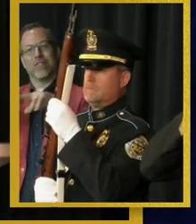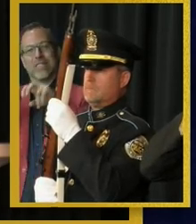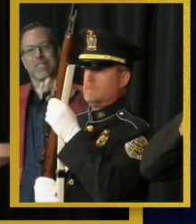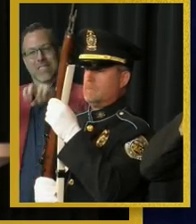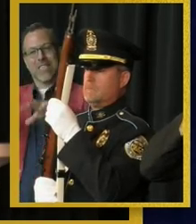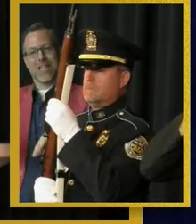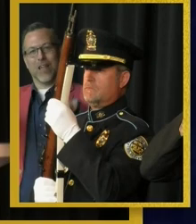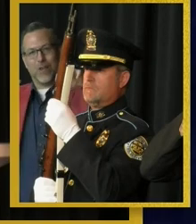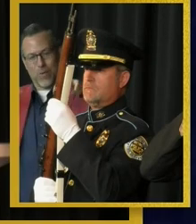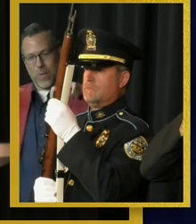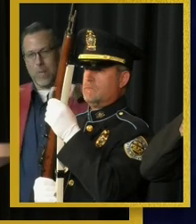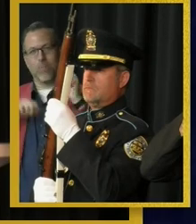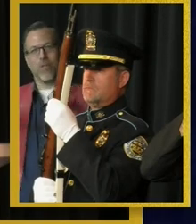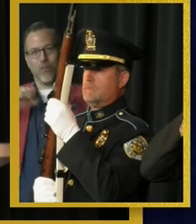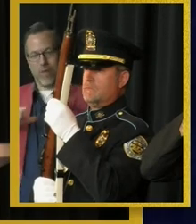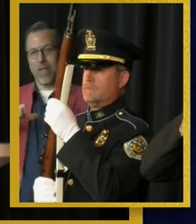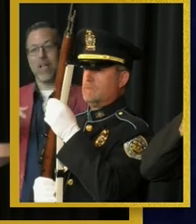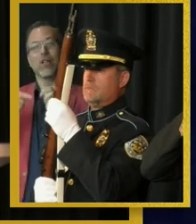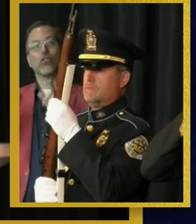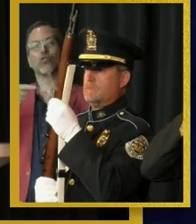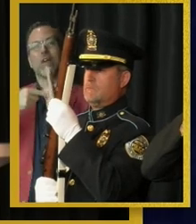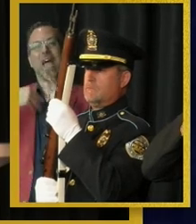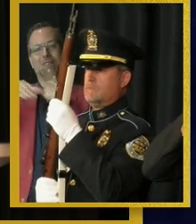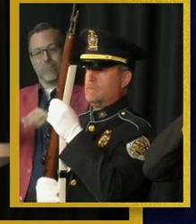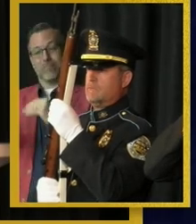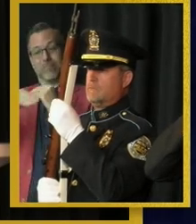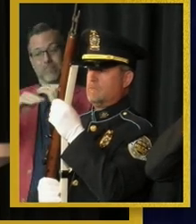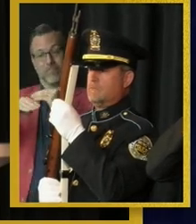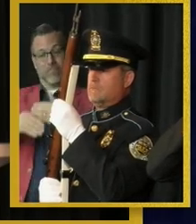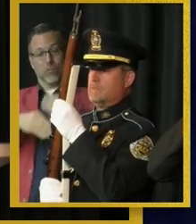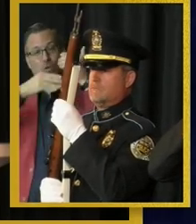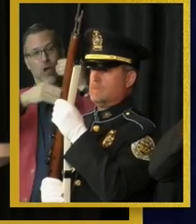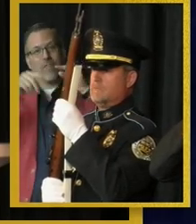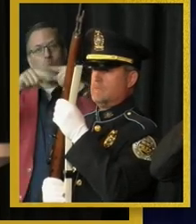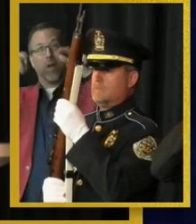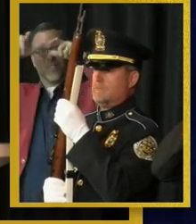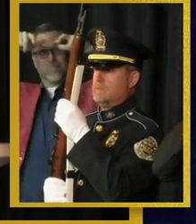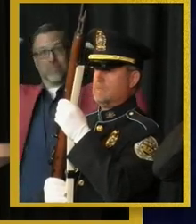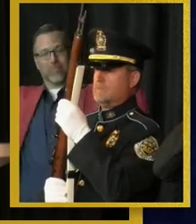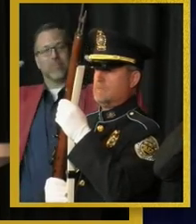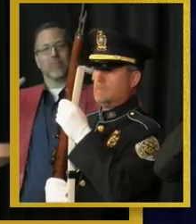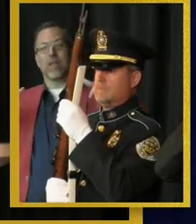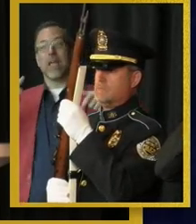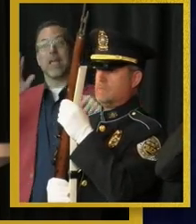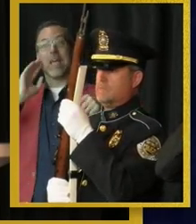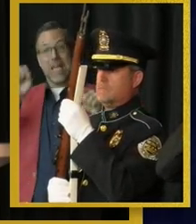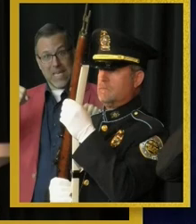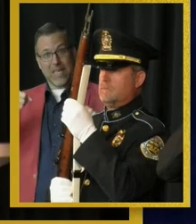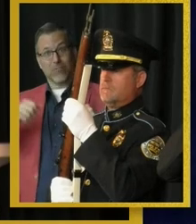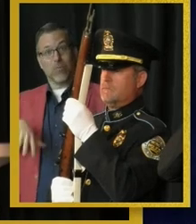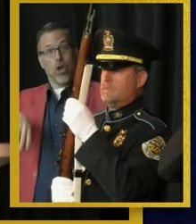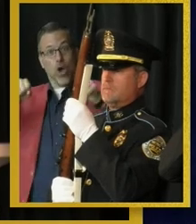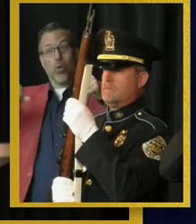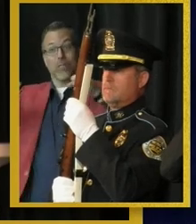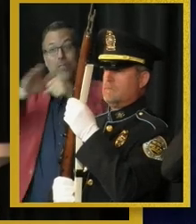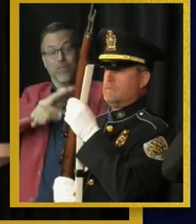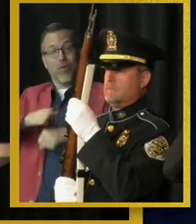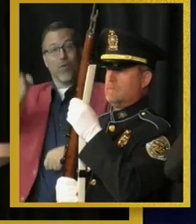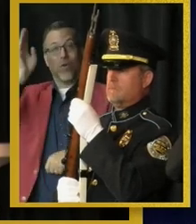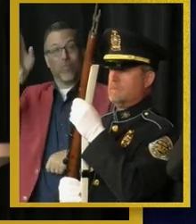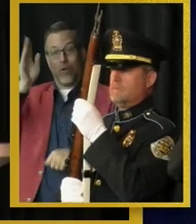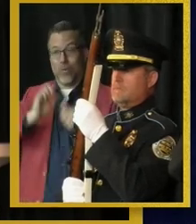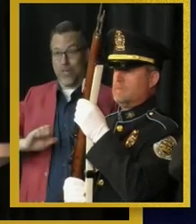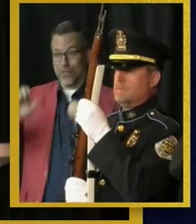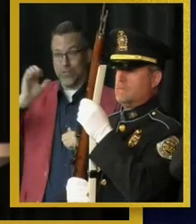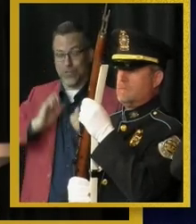Arts Center, which features stadium seating and a fly loft, and it's equipped to host a full Broadway show. The Lawson Lightning